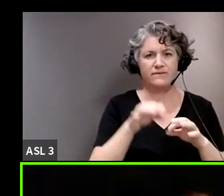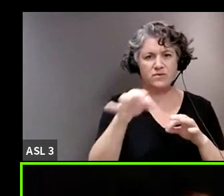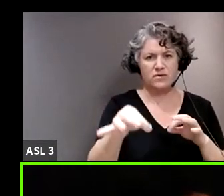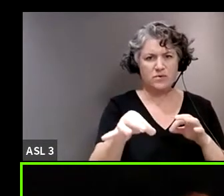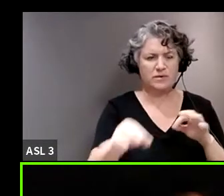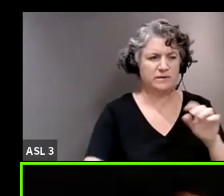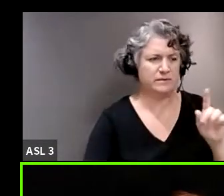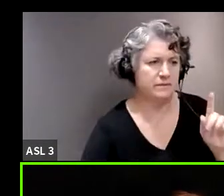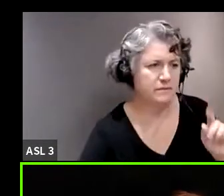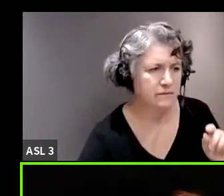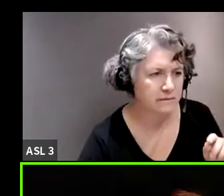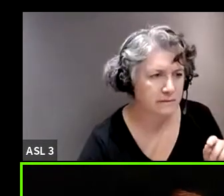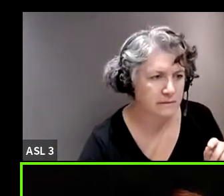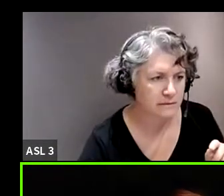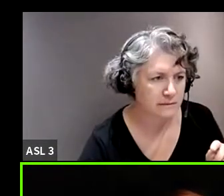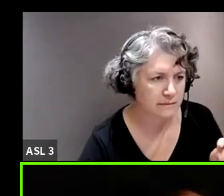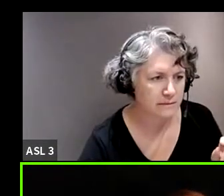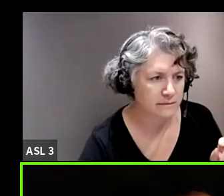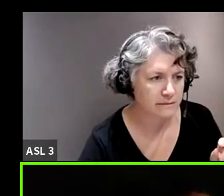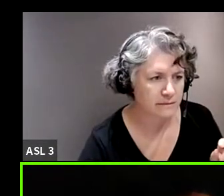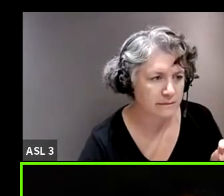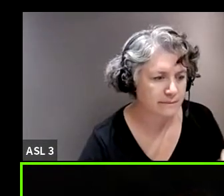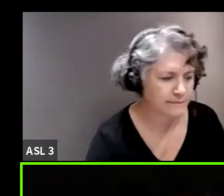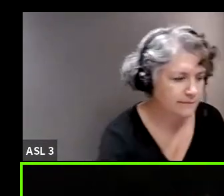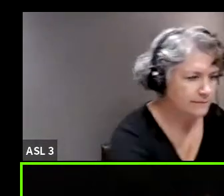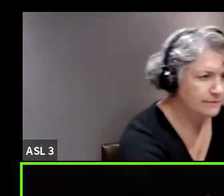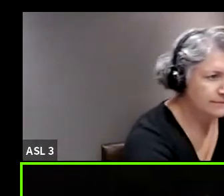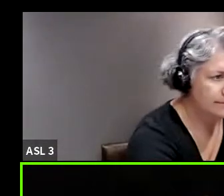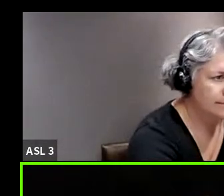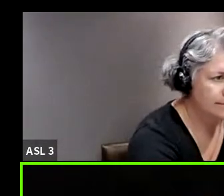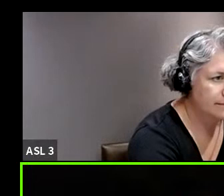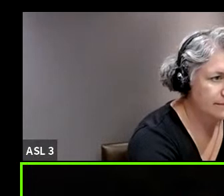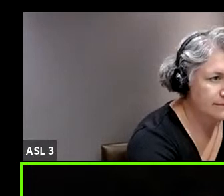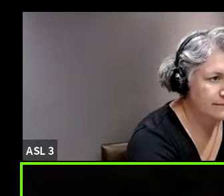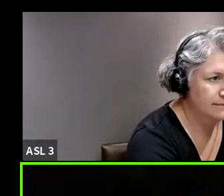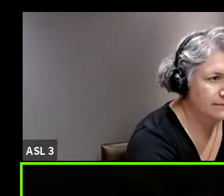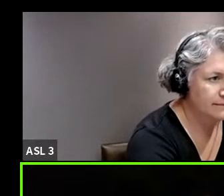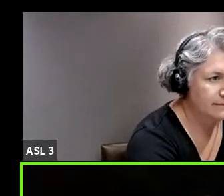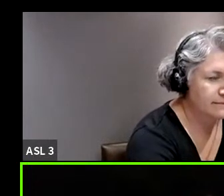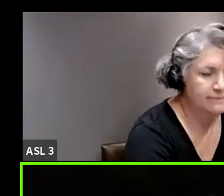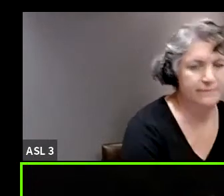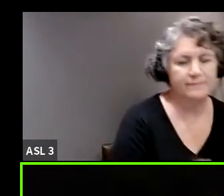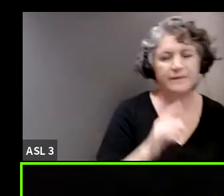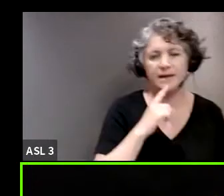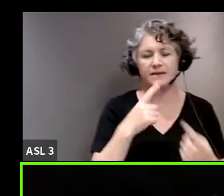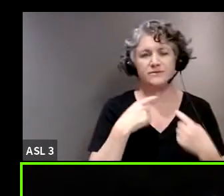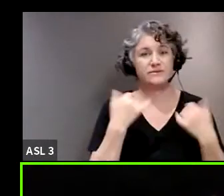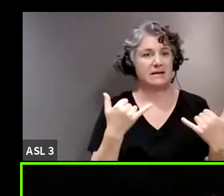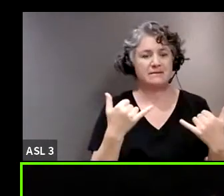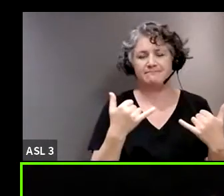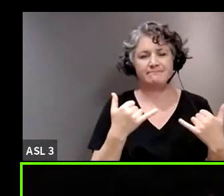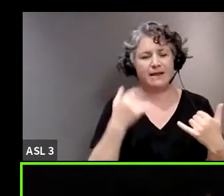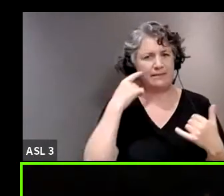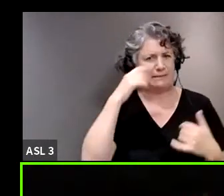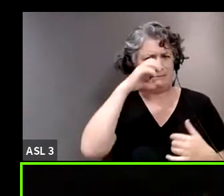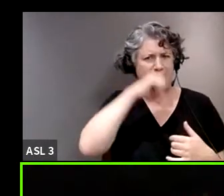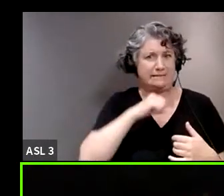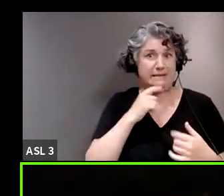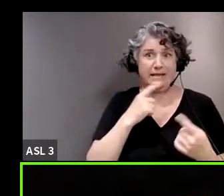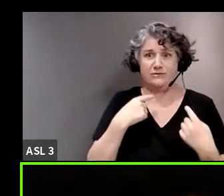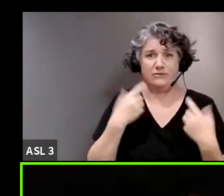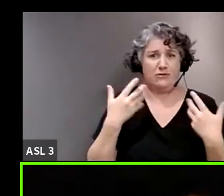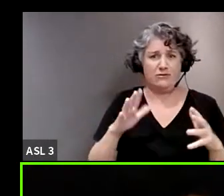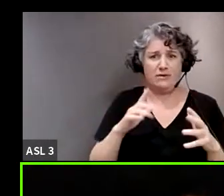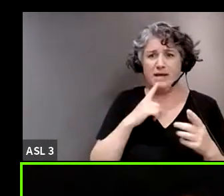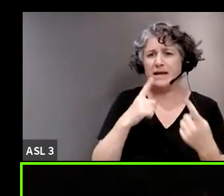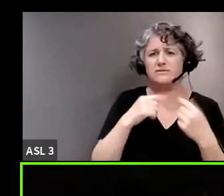but i i don't want you to uh to go ahead and answer them now because as i said i think i may have missed some of the answers when i was trying to deal with